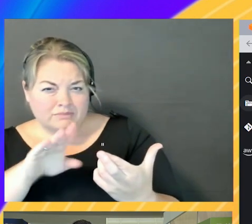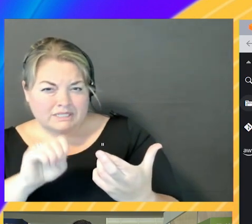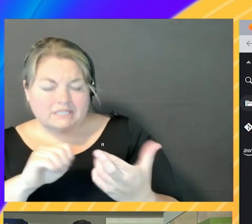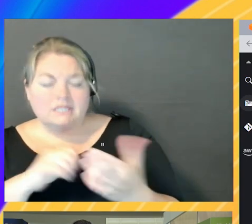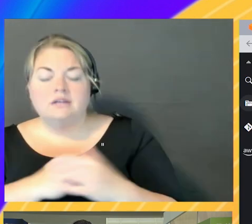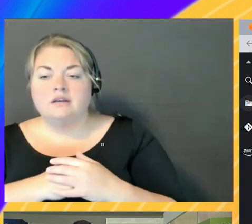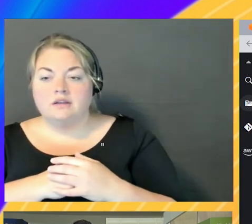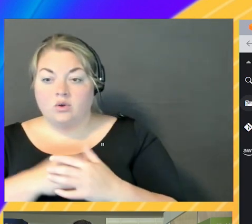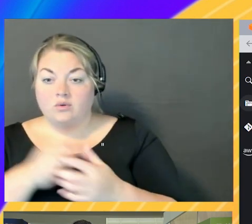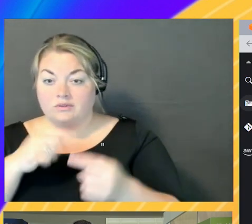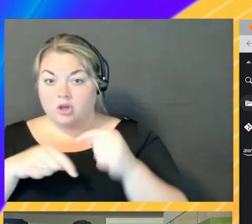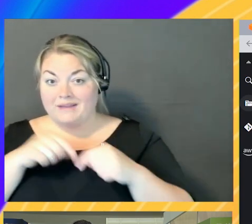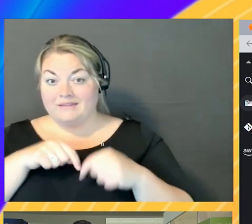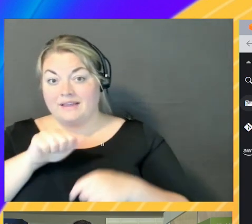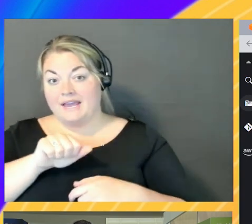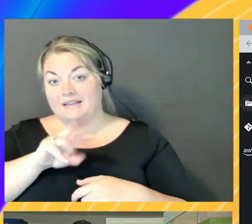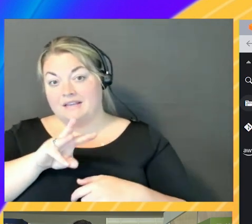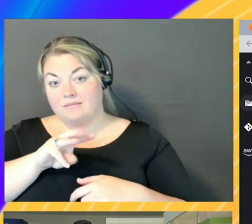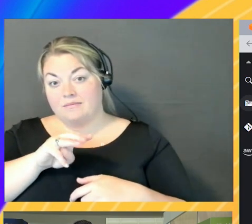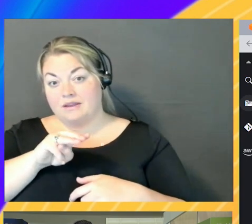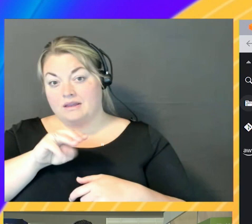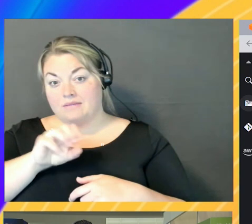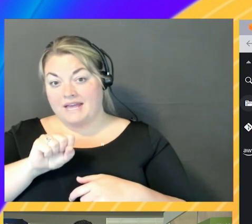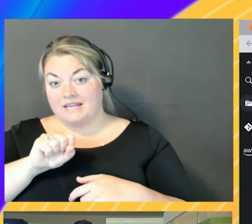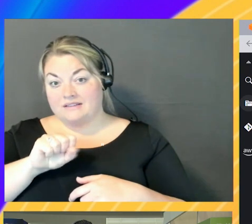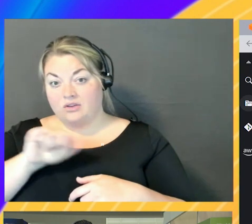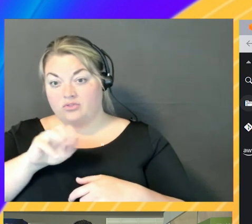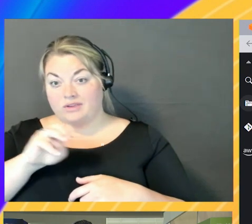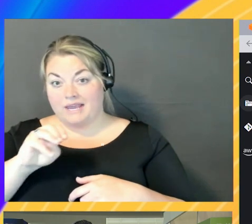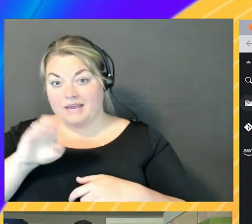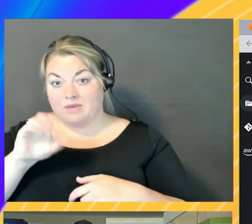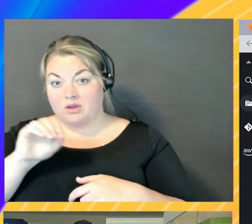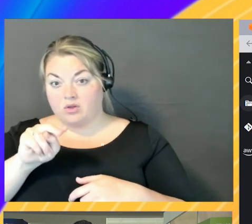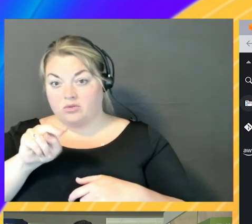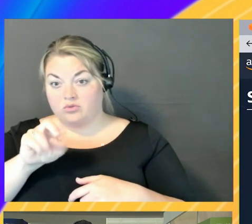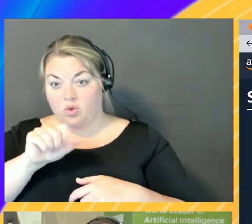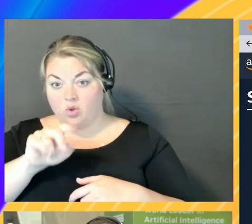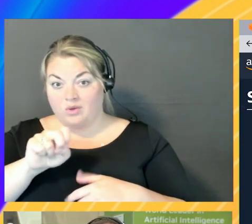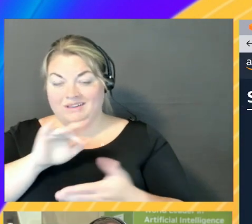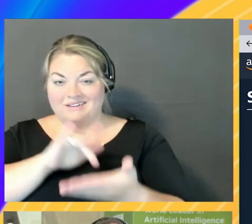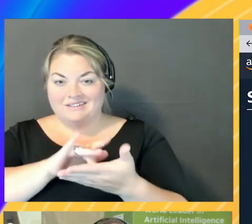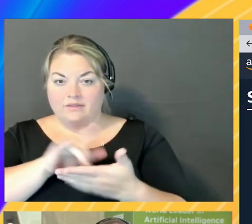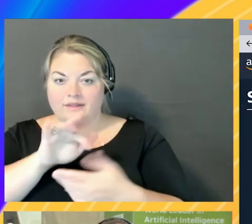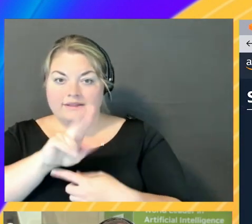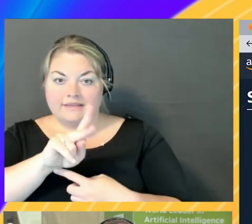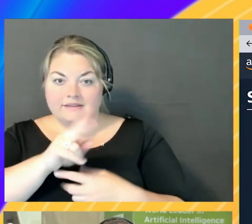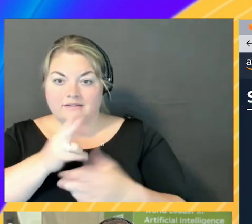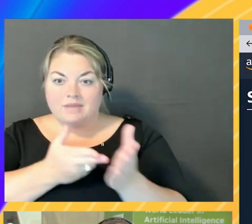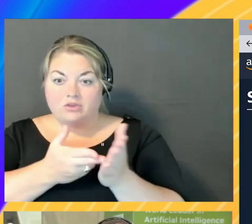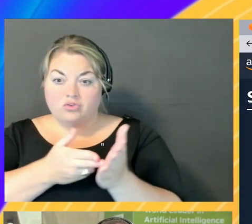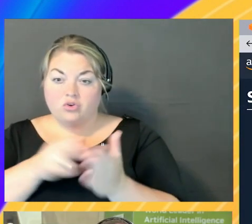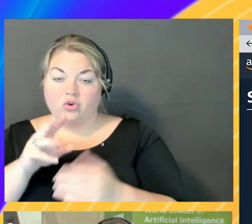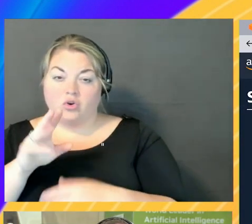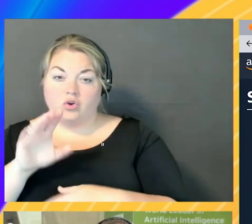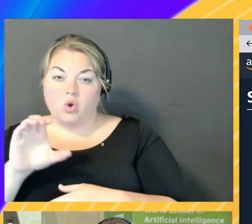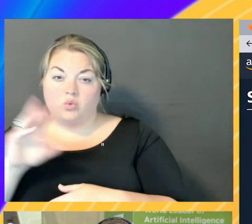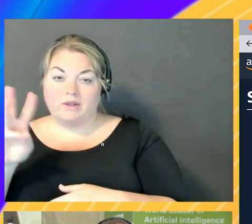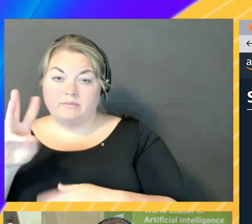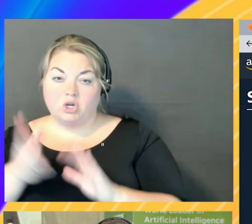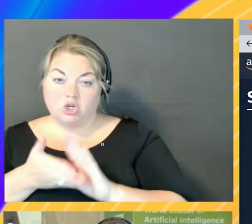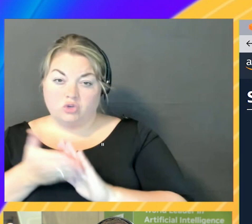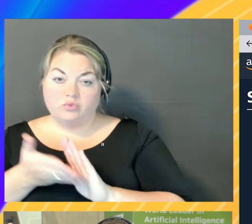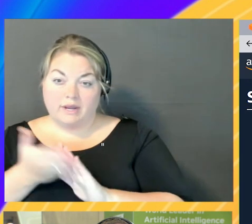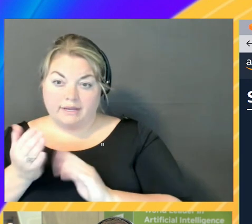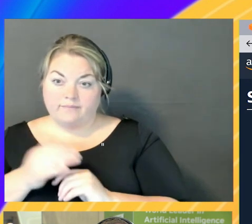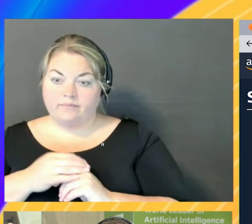to the AWS Jam console, we can make sure that we can click on that link to make sure that CodeWhisperer is running. Right, going up here